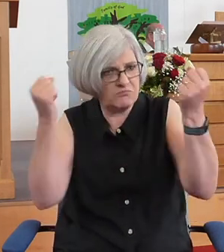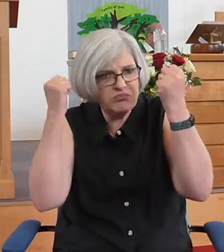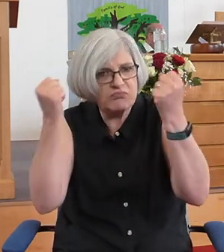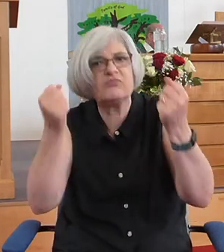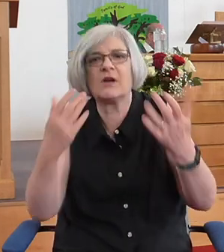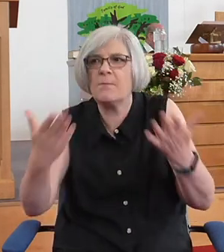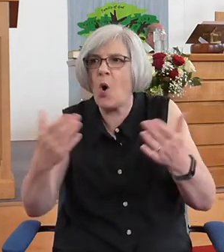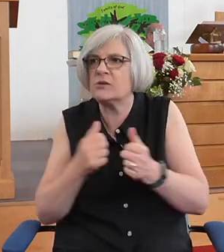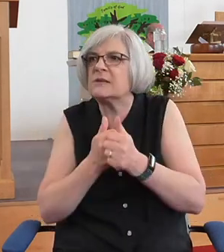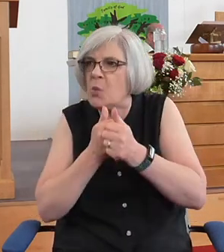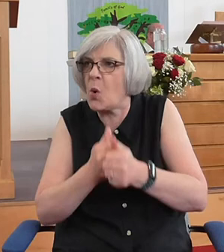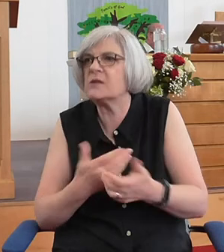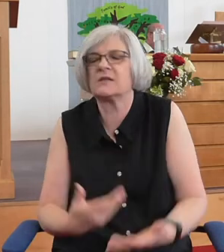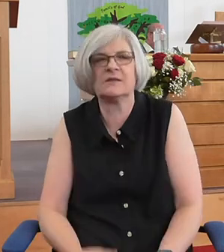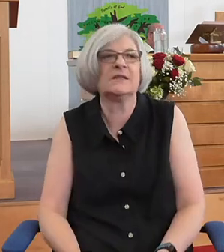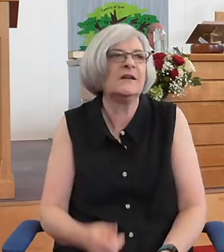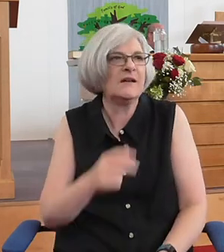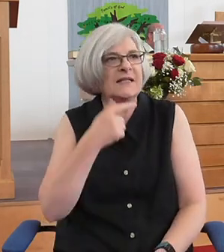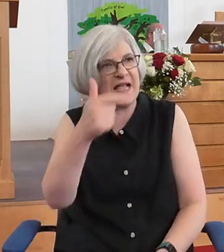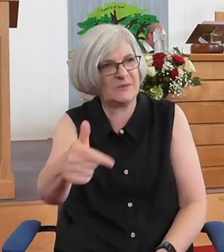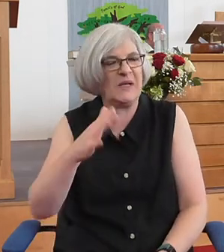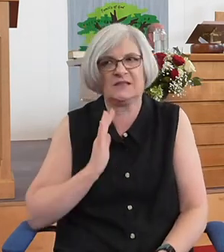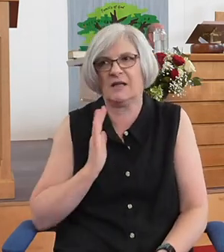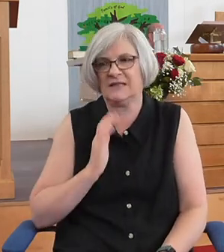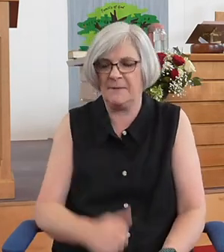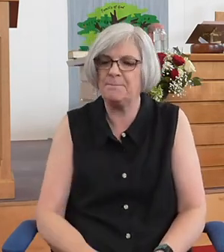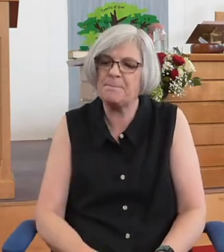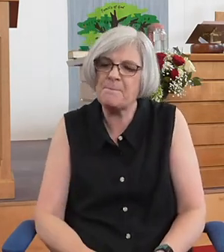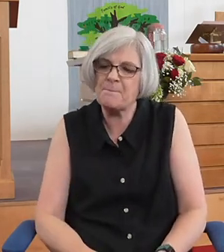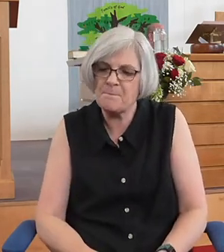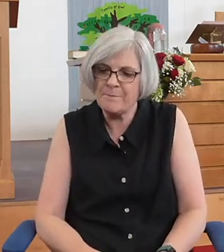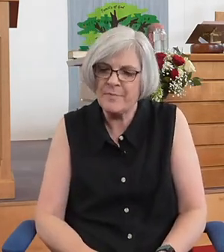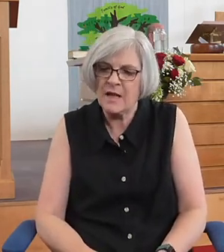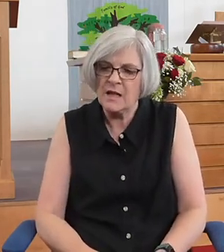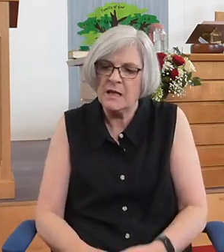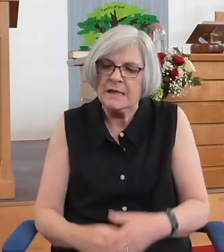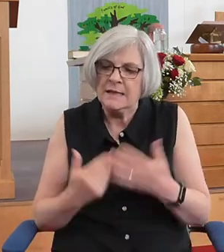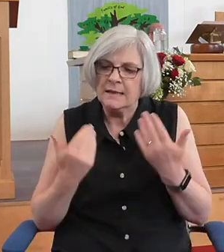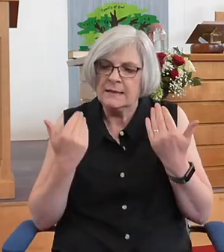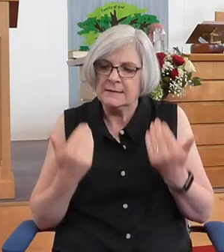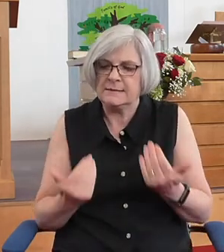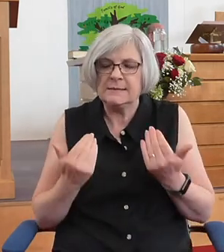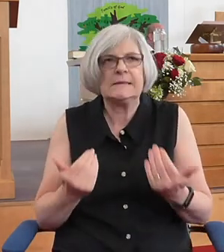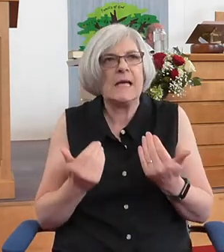Sunday. Today, Miriam is hosting